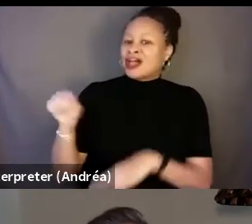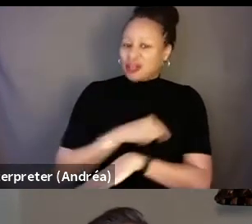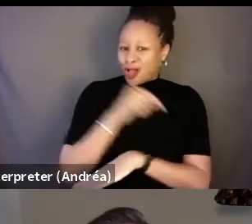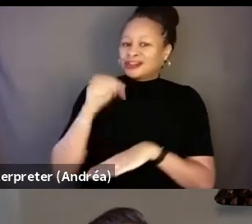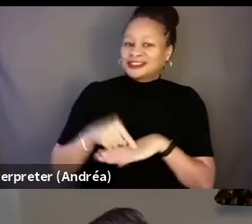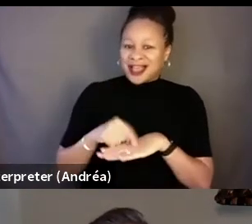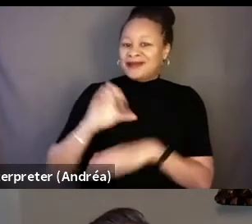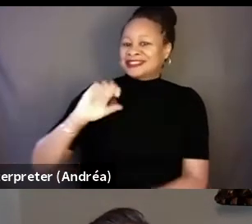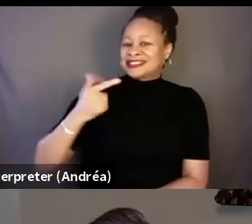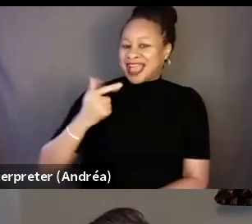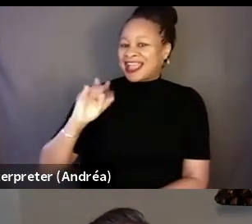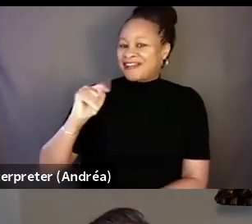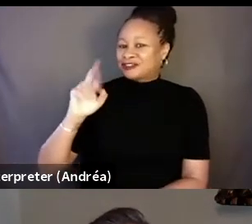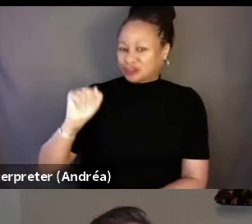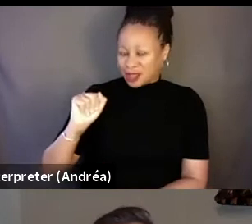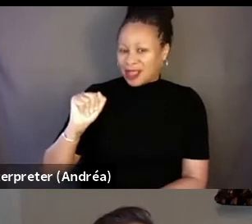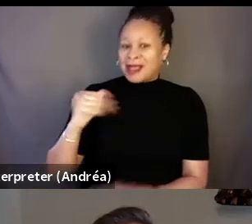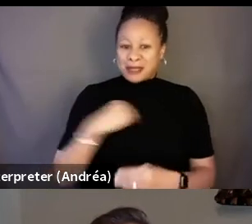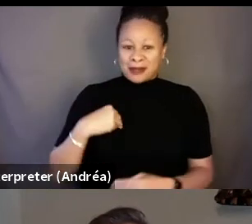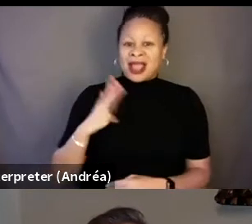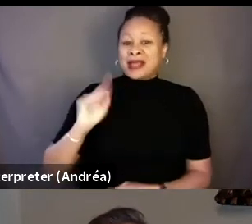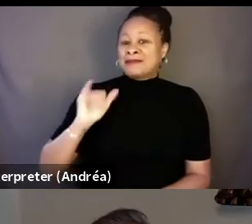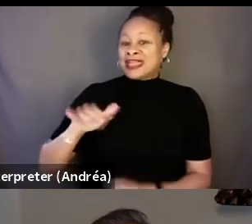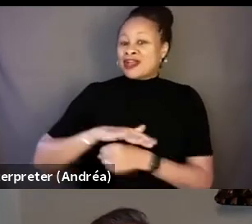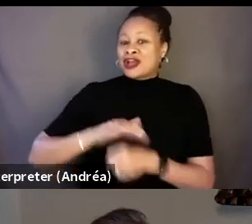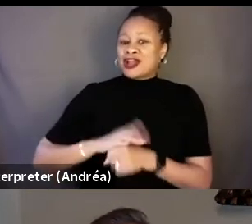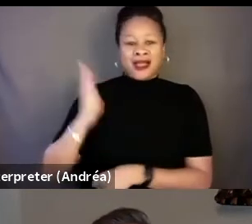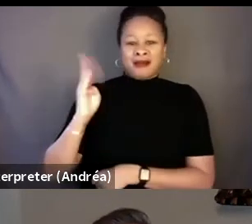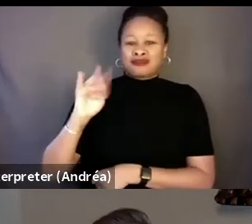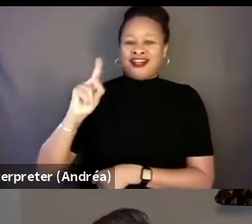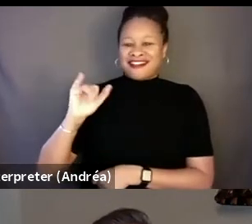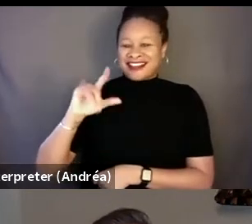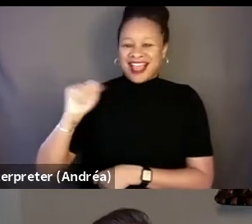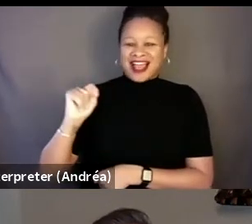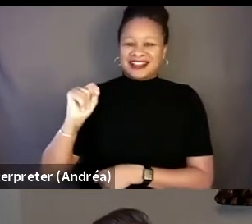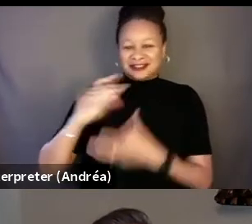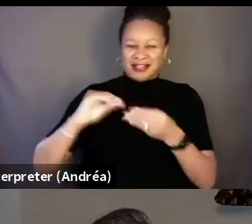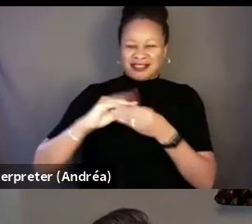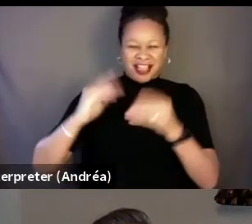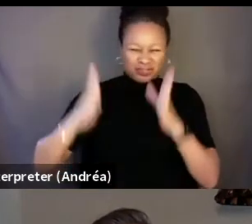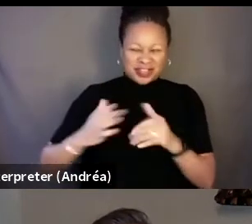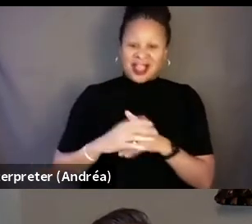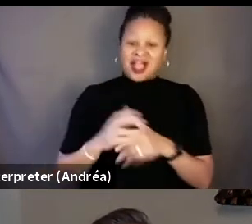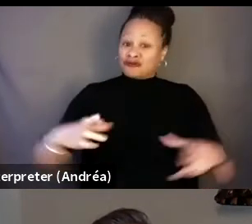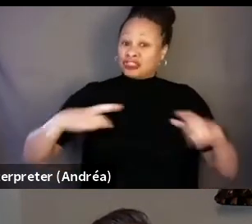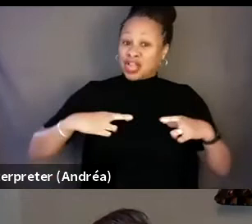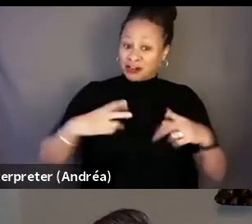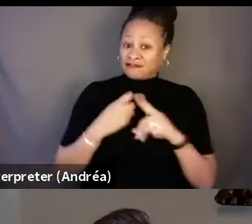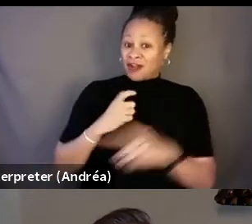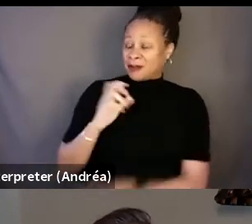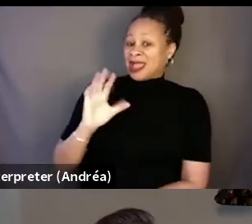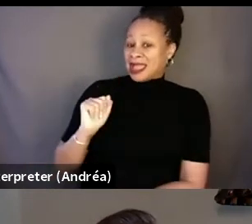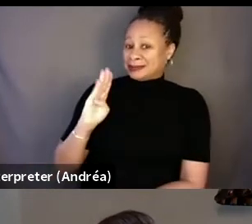longtime SAG-AFTRA member, a Bay Area broadcast legend, more than that. She recently retired from ABC San Francisco, where